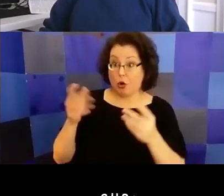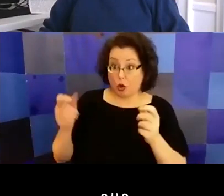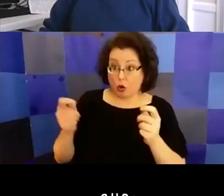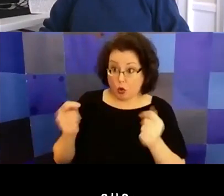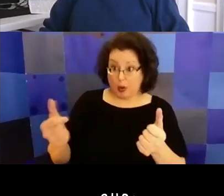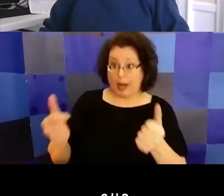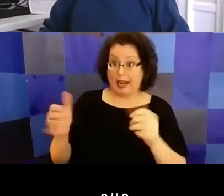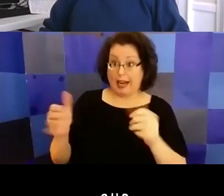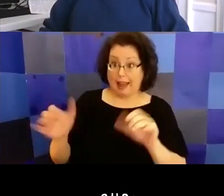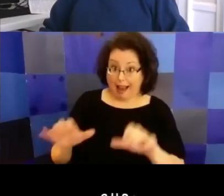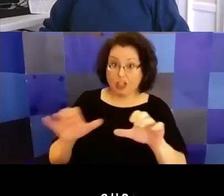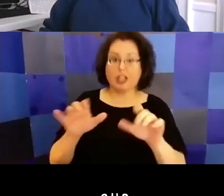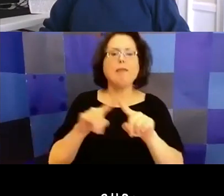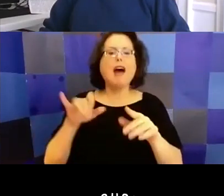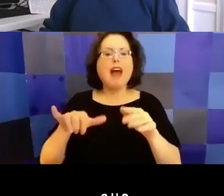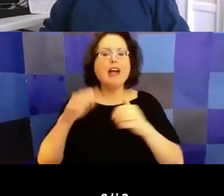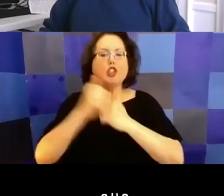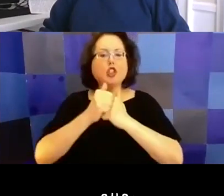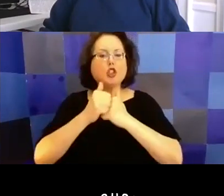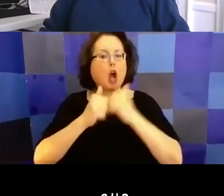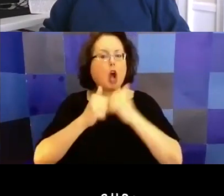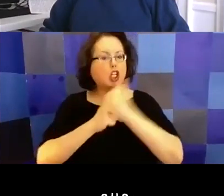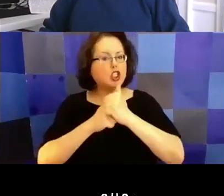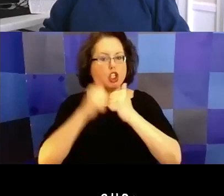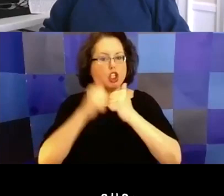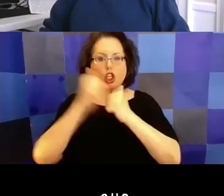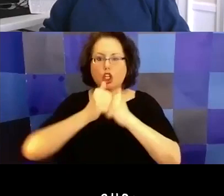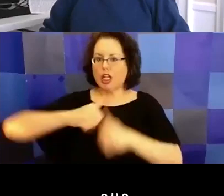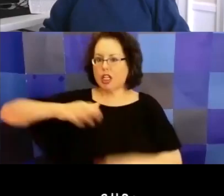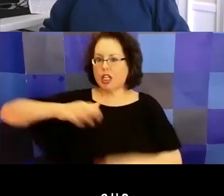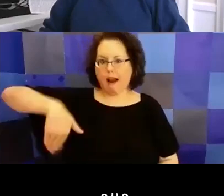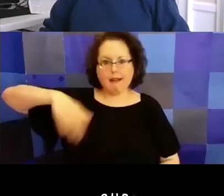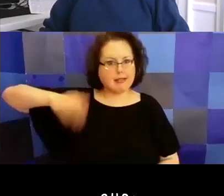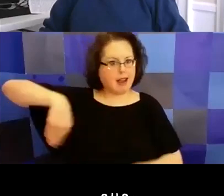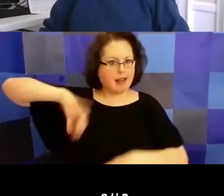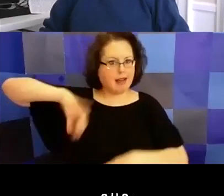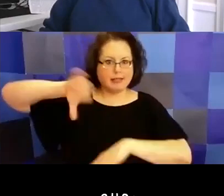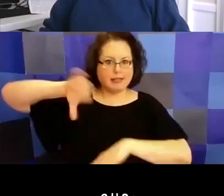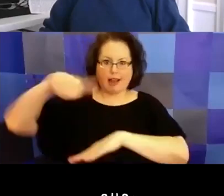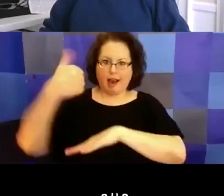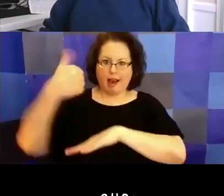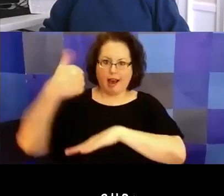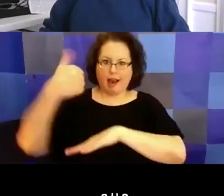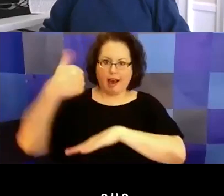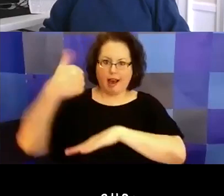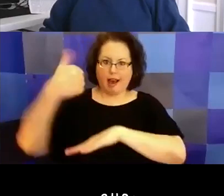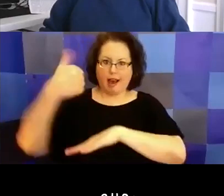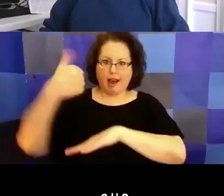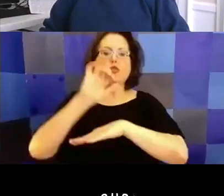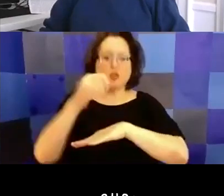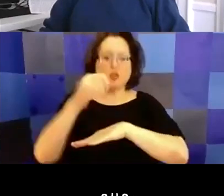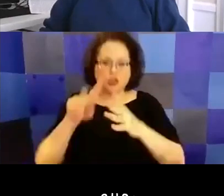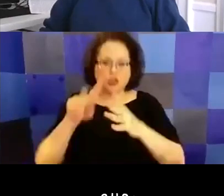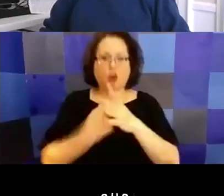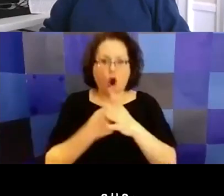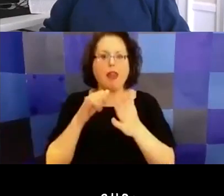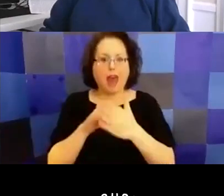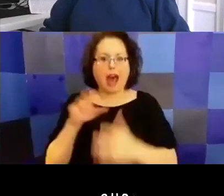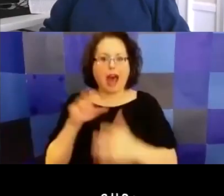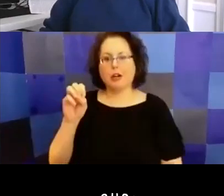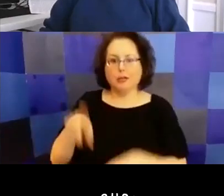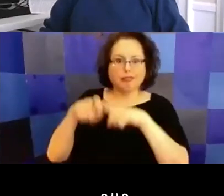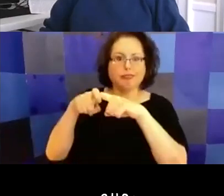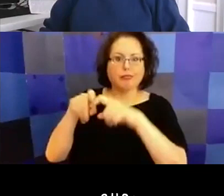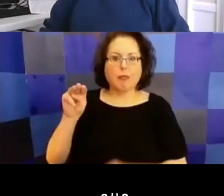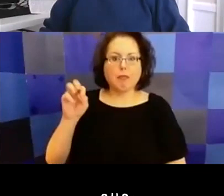the infrastructure is not yet in place to implement the moratorium. It's vitally important that